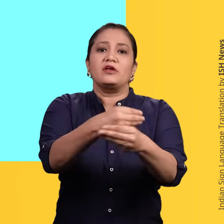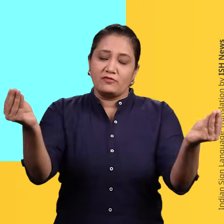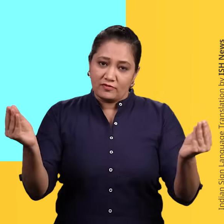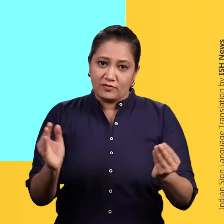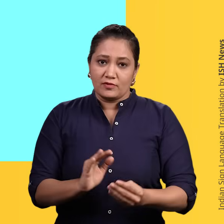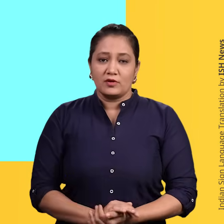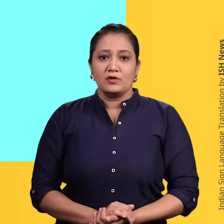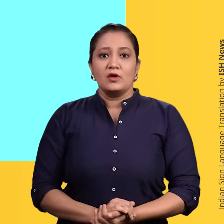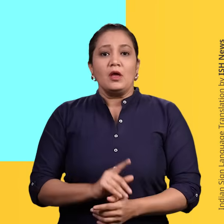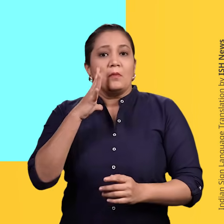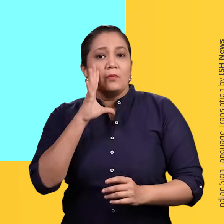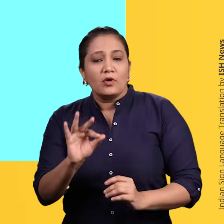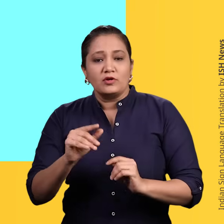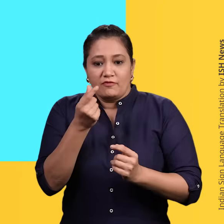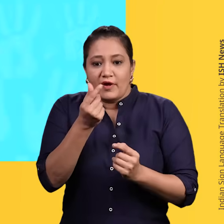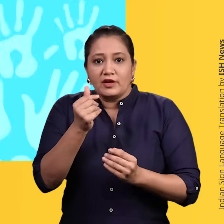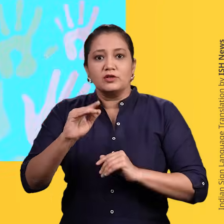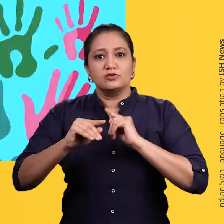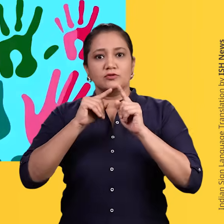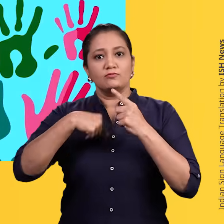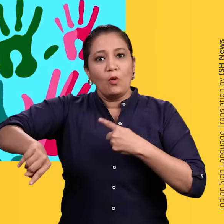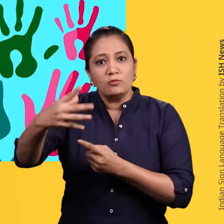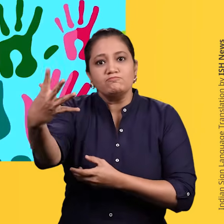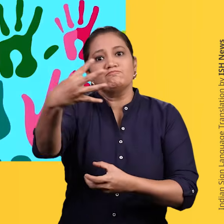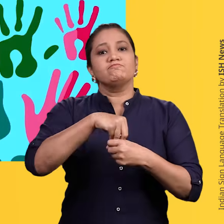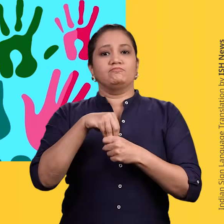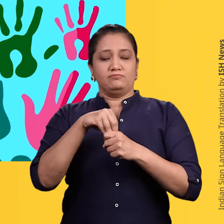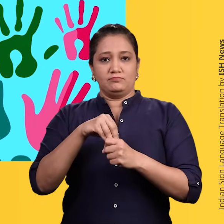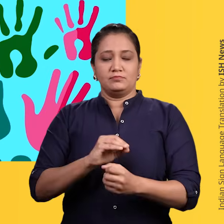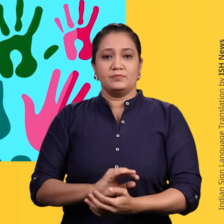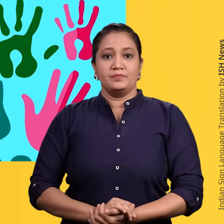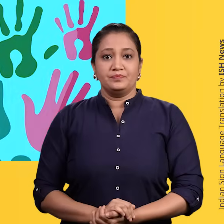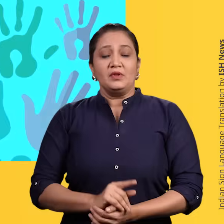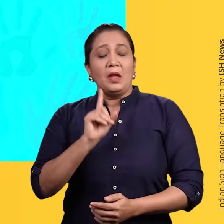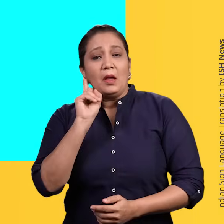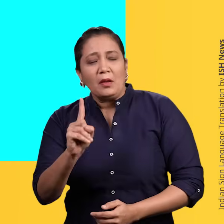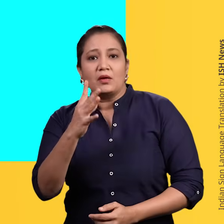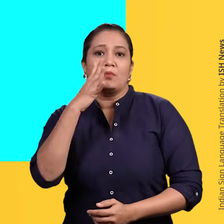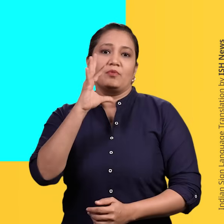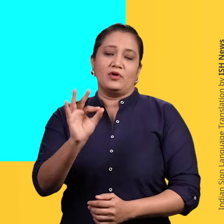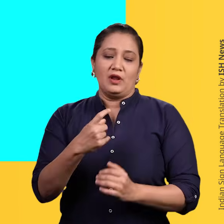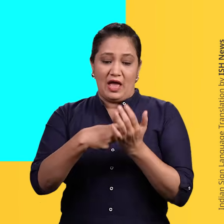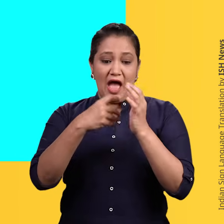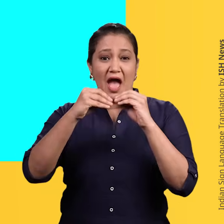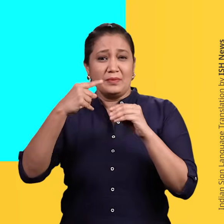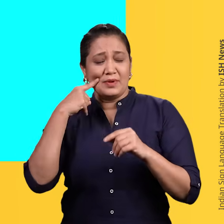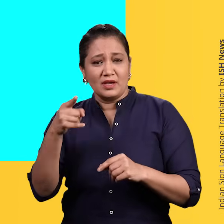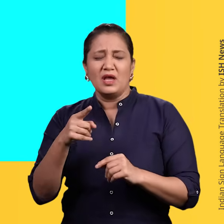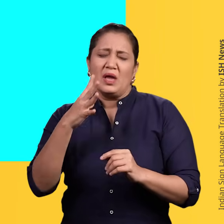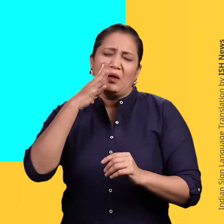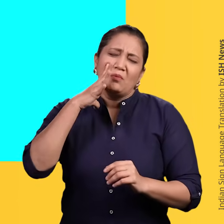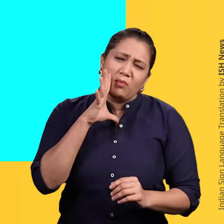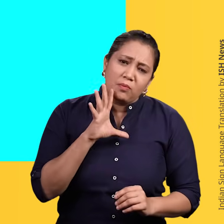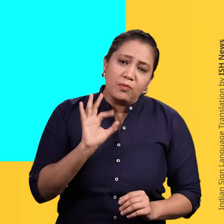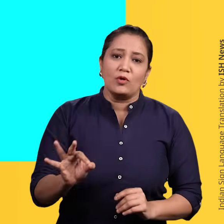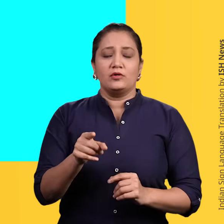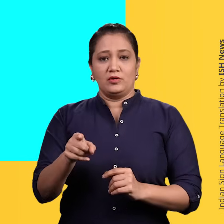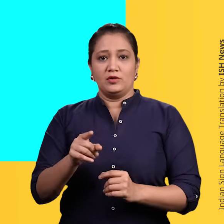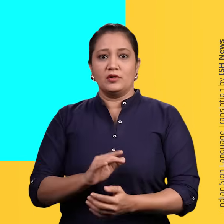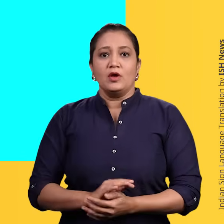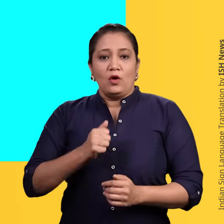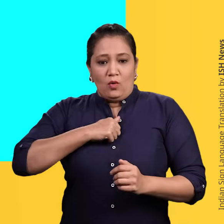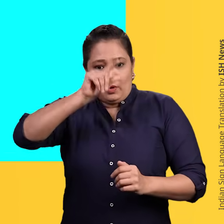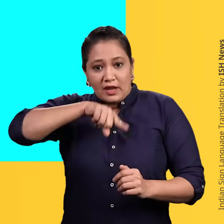financial industry, resulting in financial inclusion. Thus, RBI